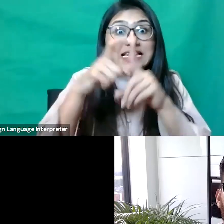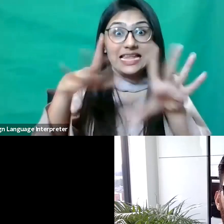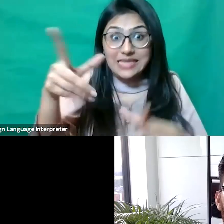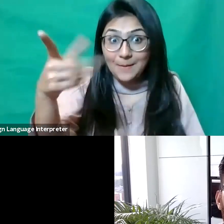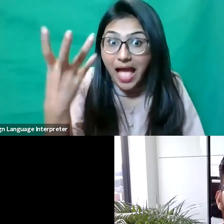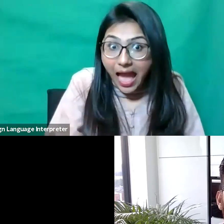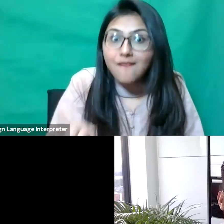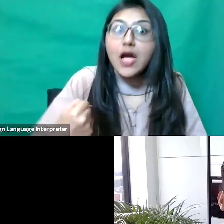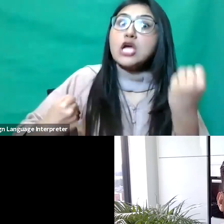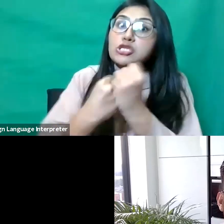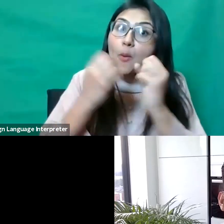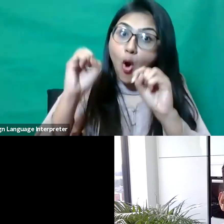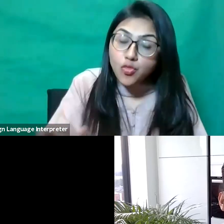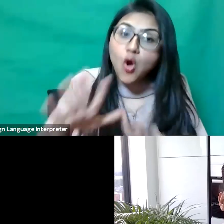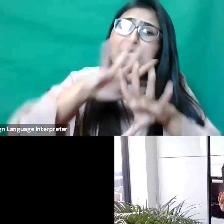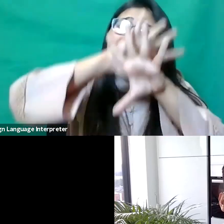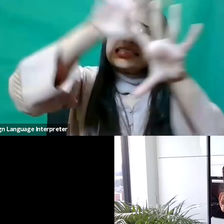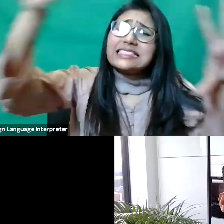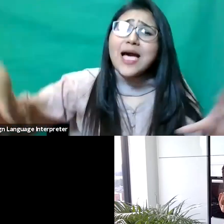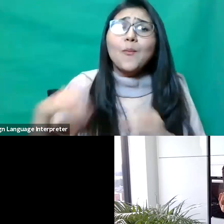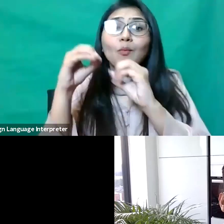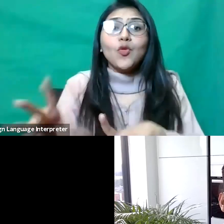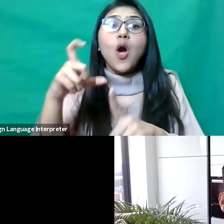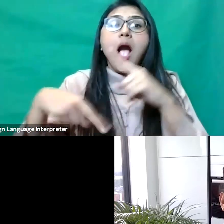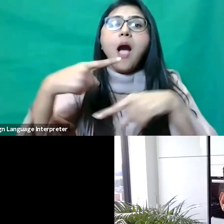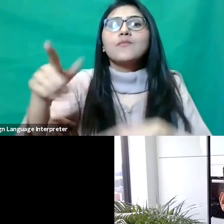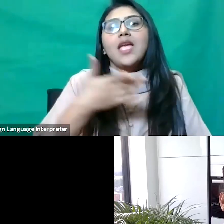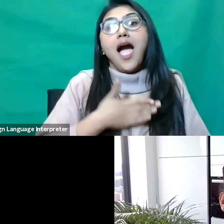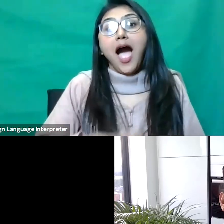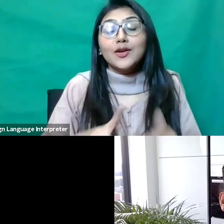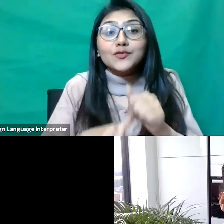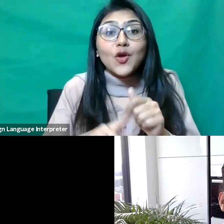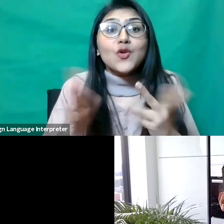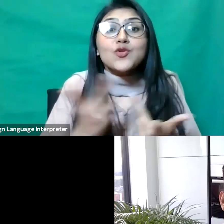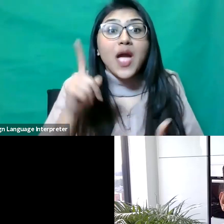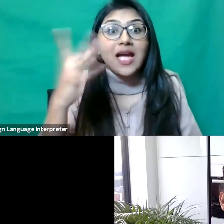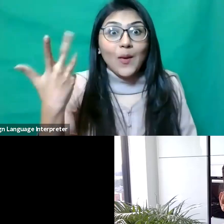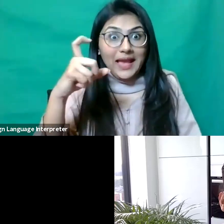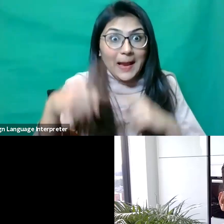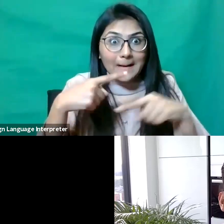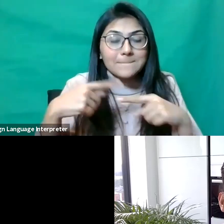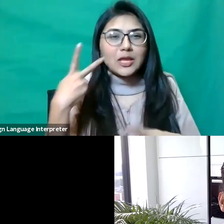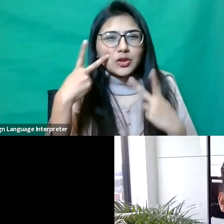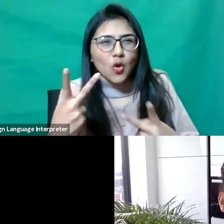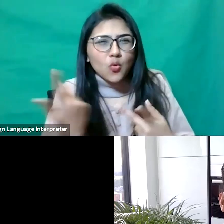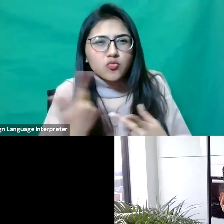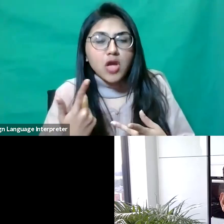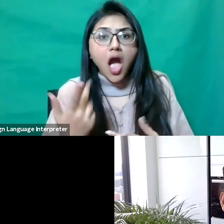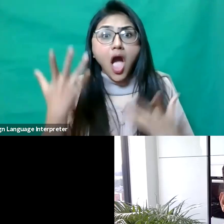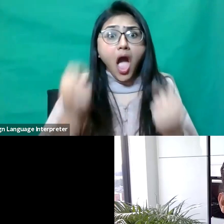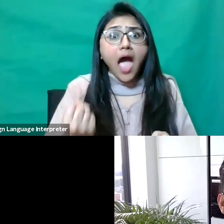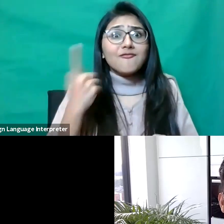example, someone will come and look at the barriers to your job. So for example, if there's no fire alarm